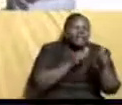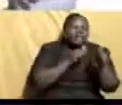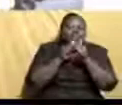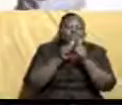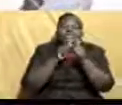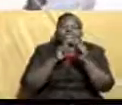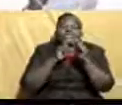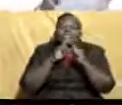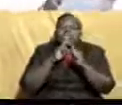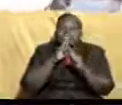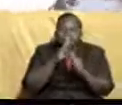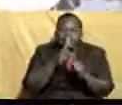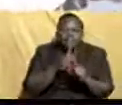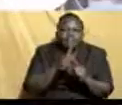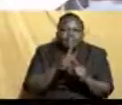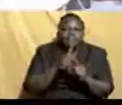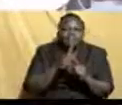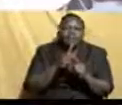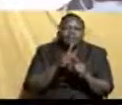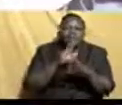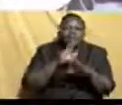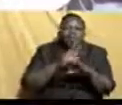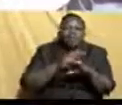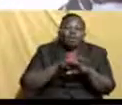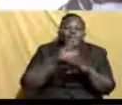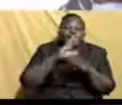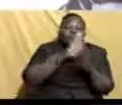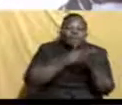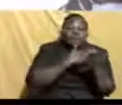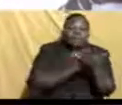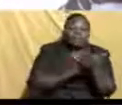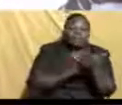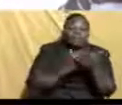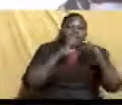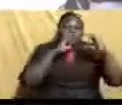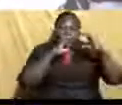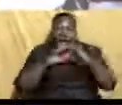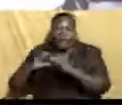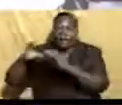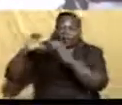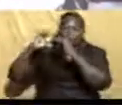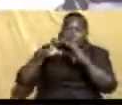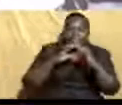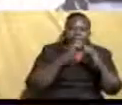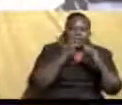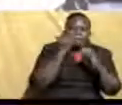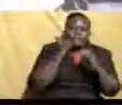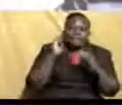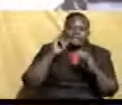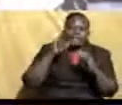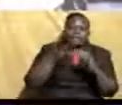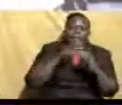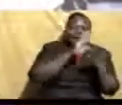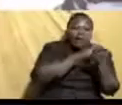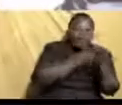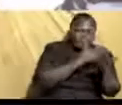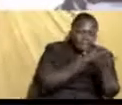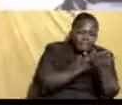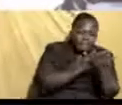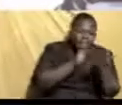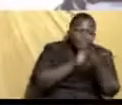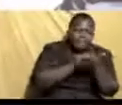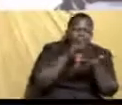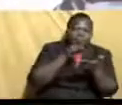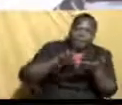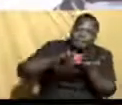an inherent implied provision in the Constitution. The argument by the appellants that the